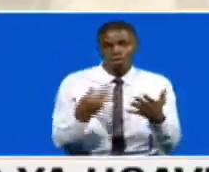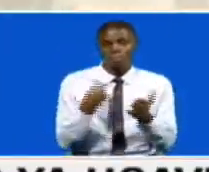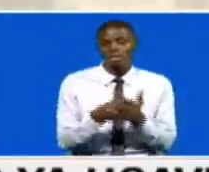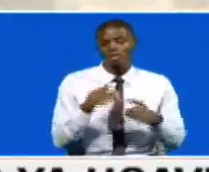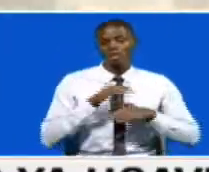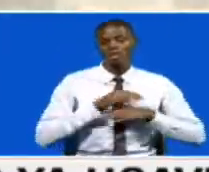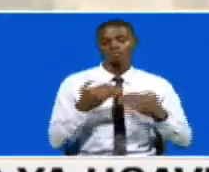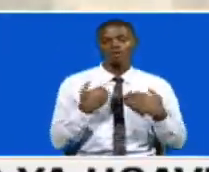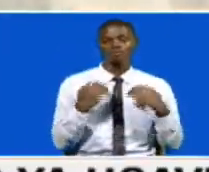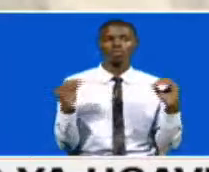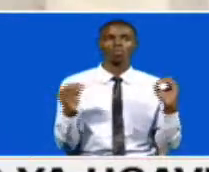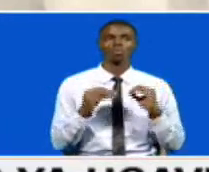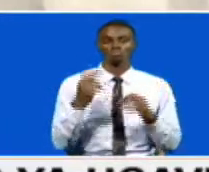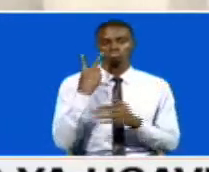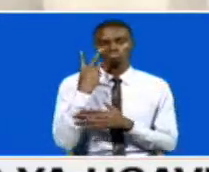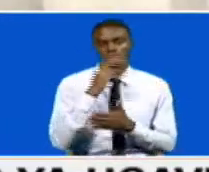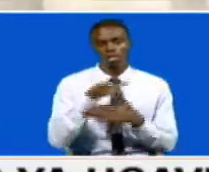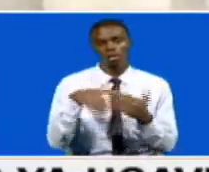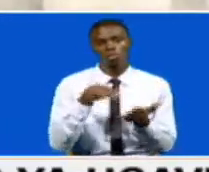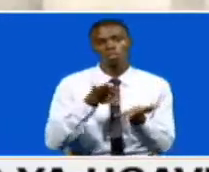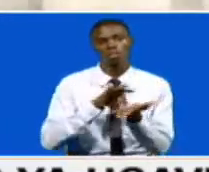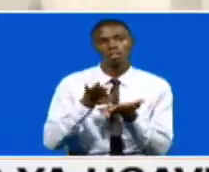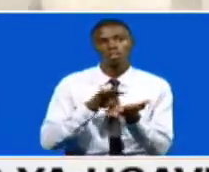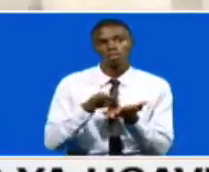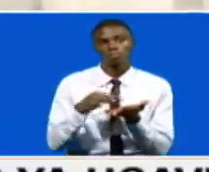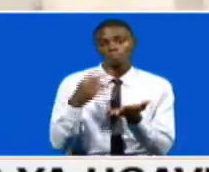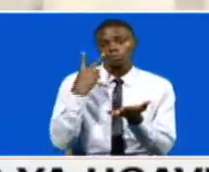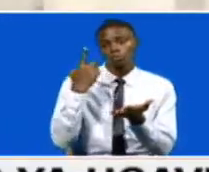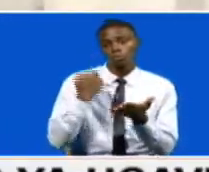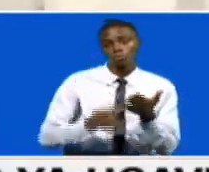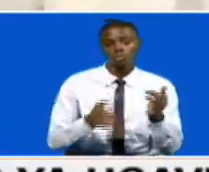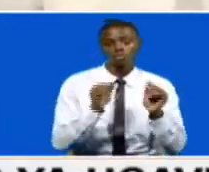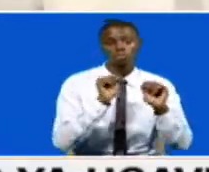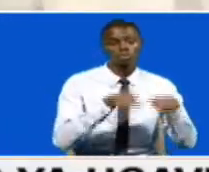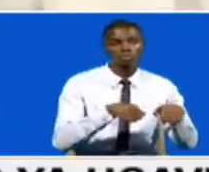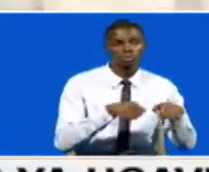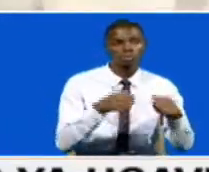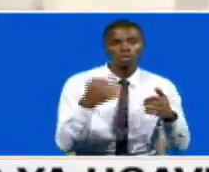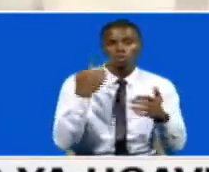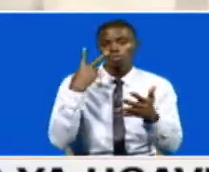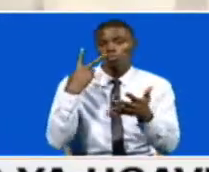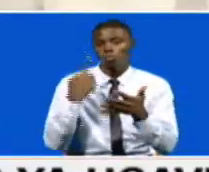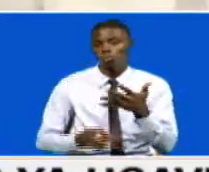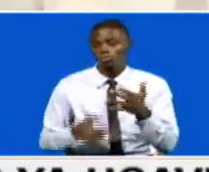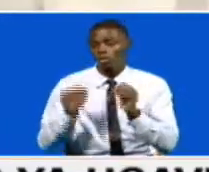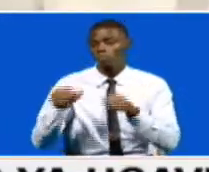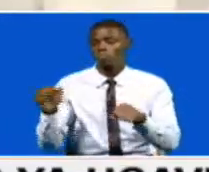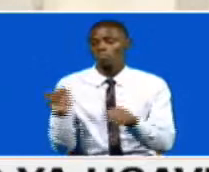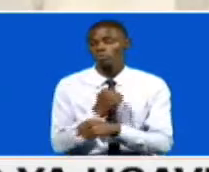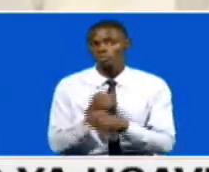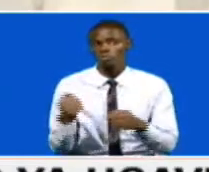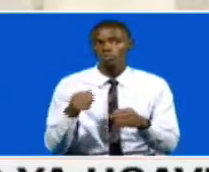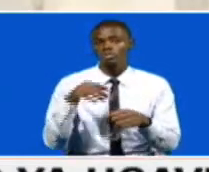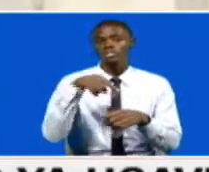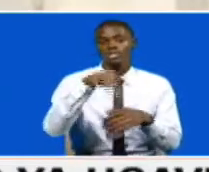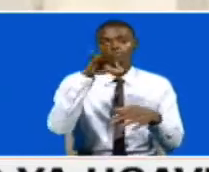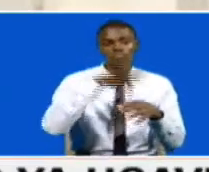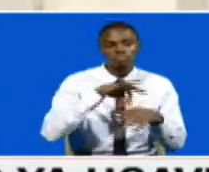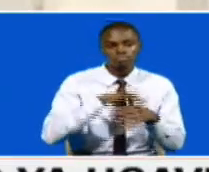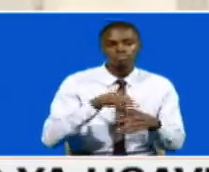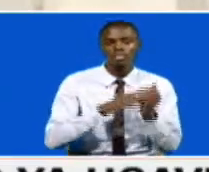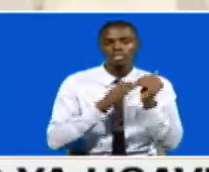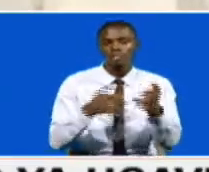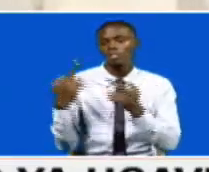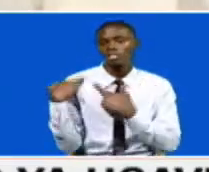kutosha. Look at all the factors, look at what is possible, look at what is not possible. You are elected leaders, you are